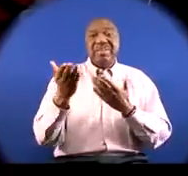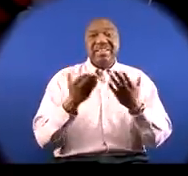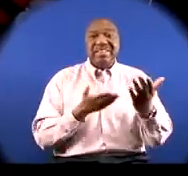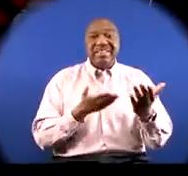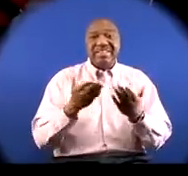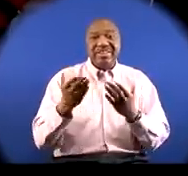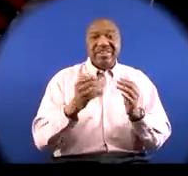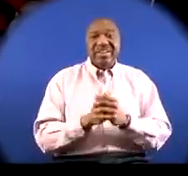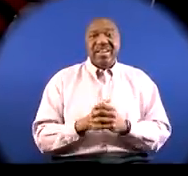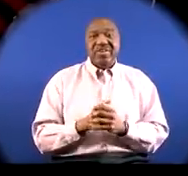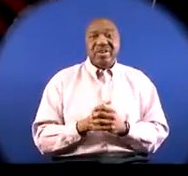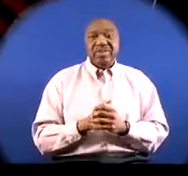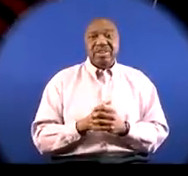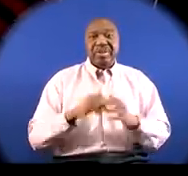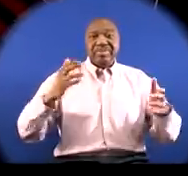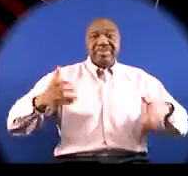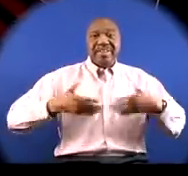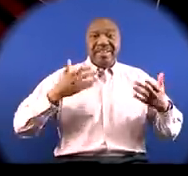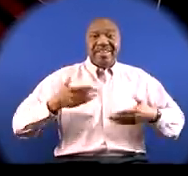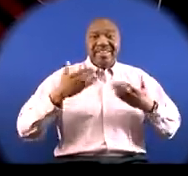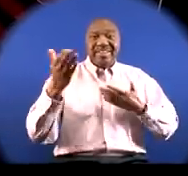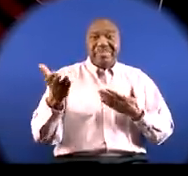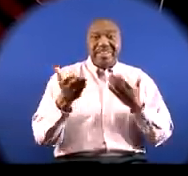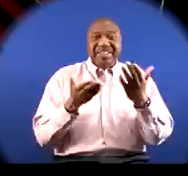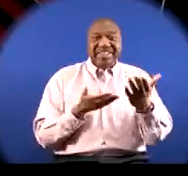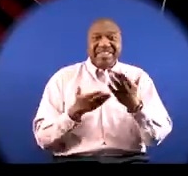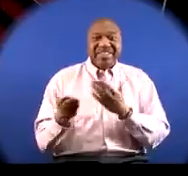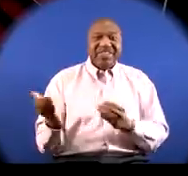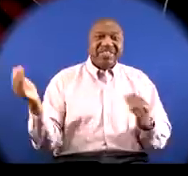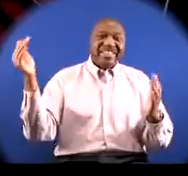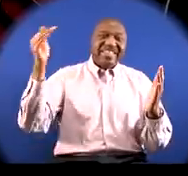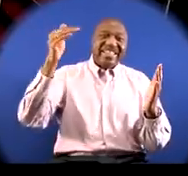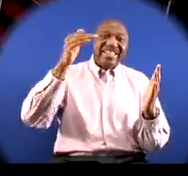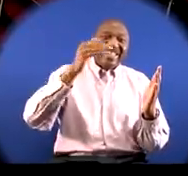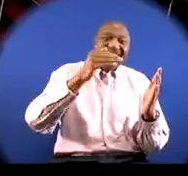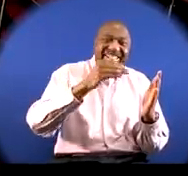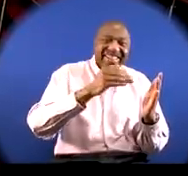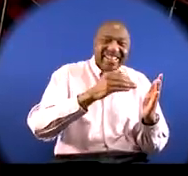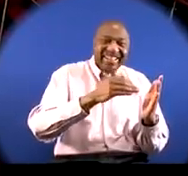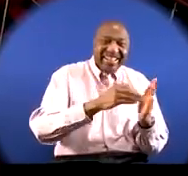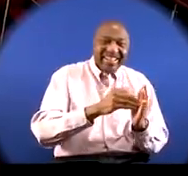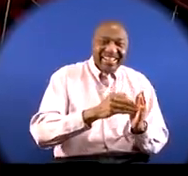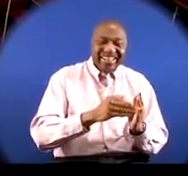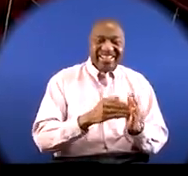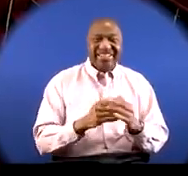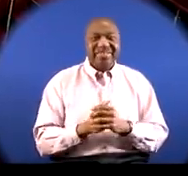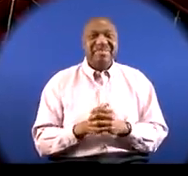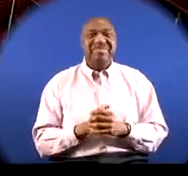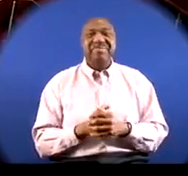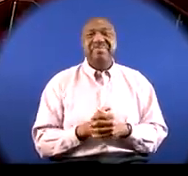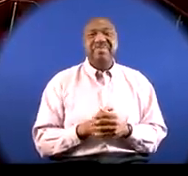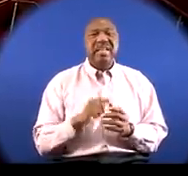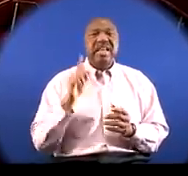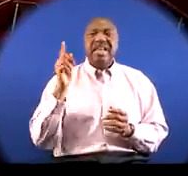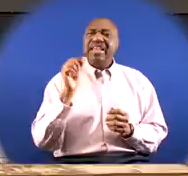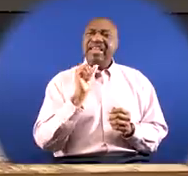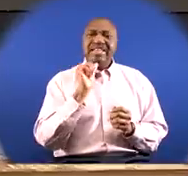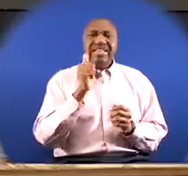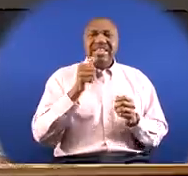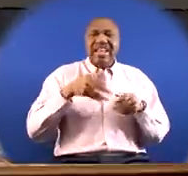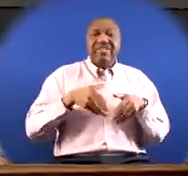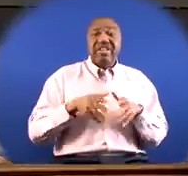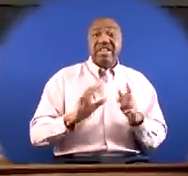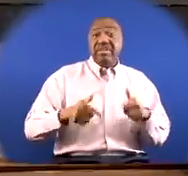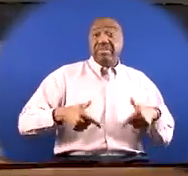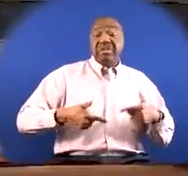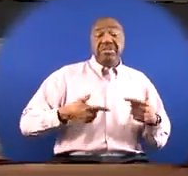to be in the service. I'm glad to be in the service one more time. Well, he